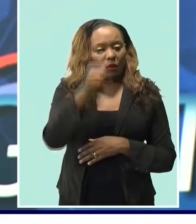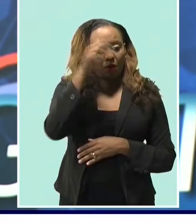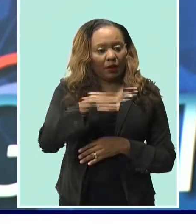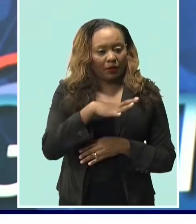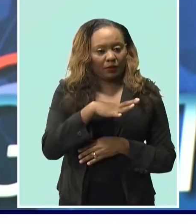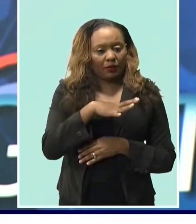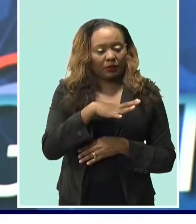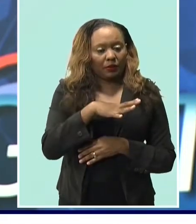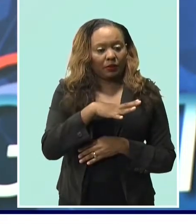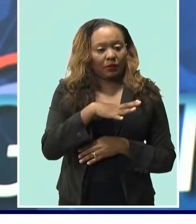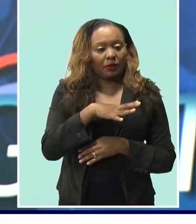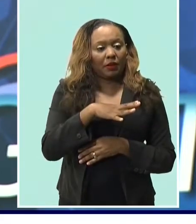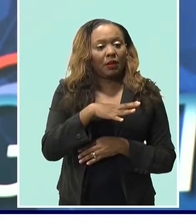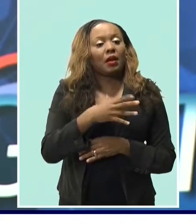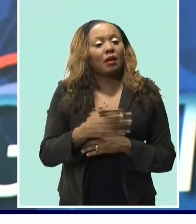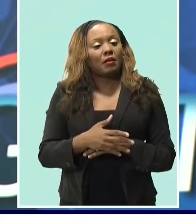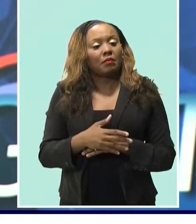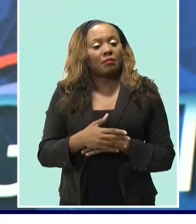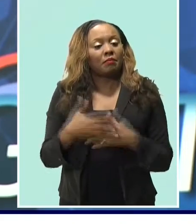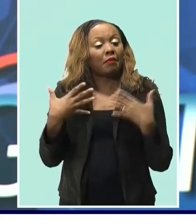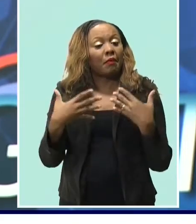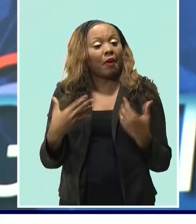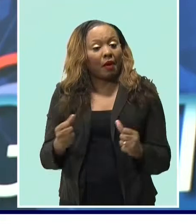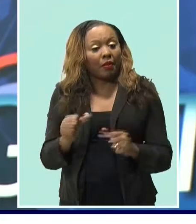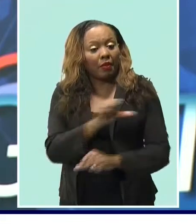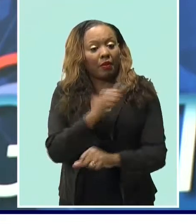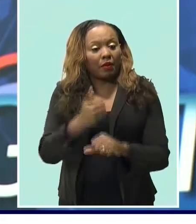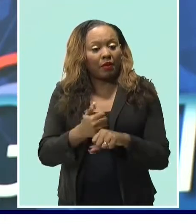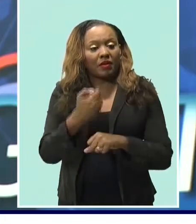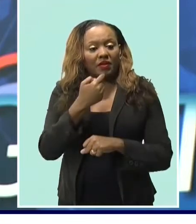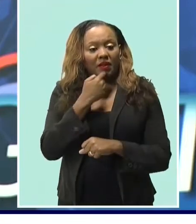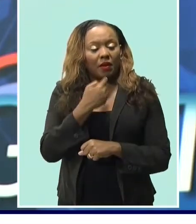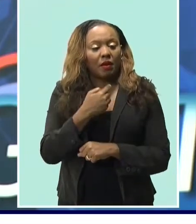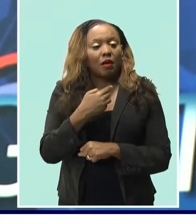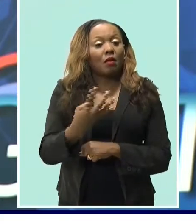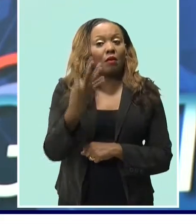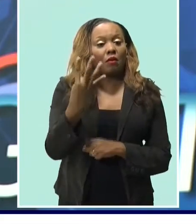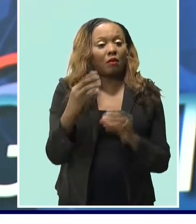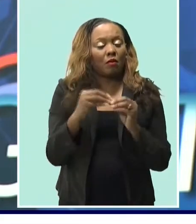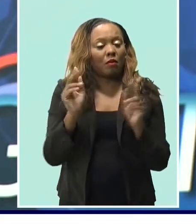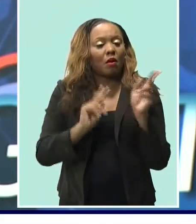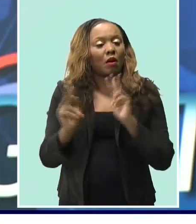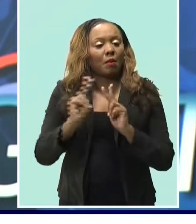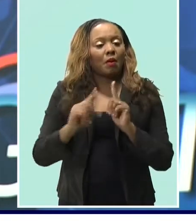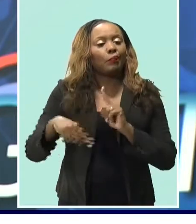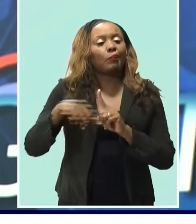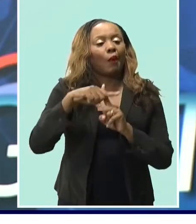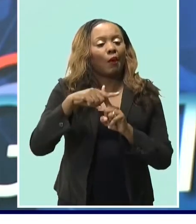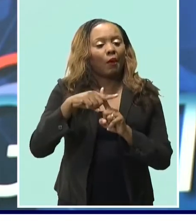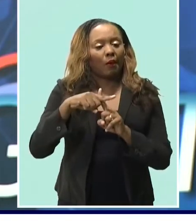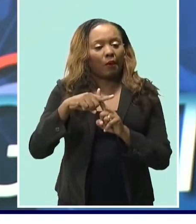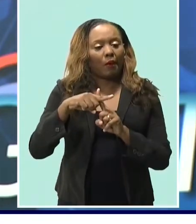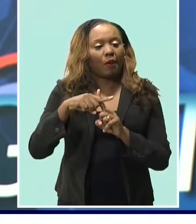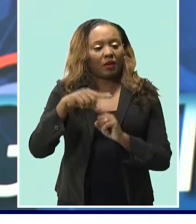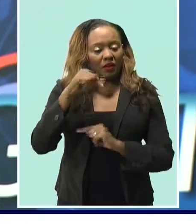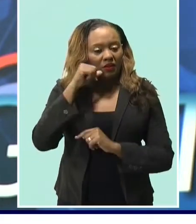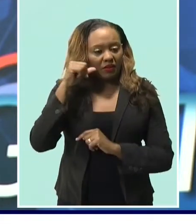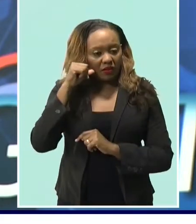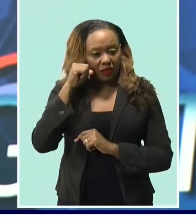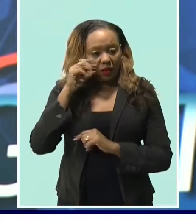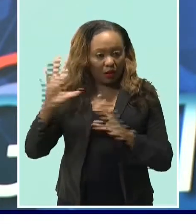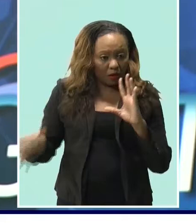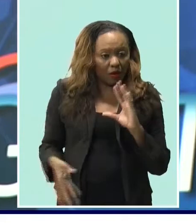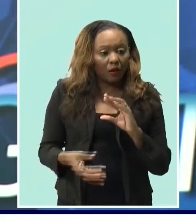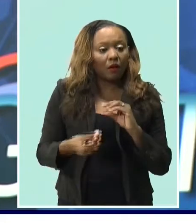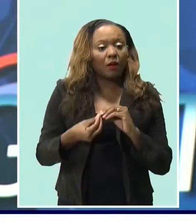victim, an 81-year-old man. Health authorities have also disclosed 4 people tested positive for COVID-19 yesterday,